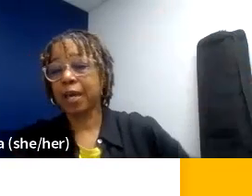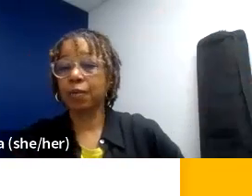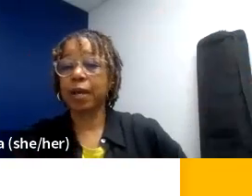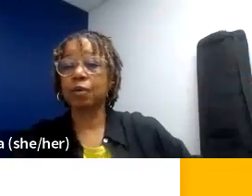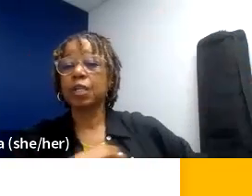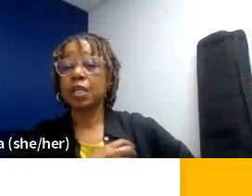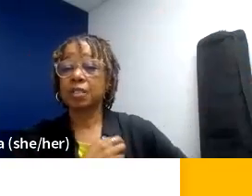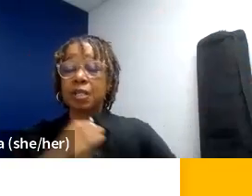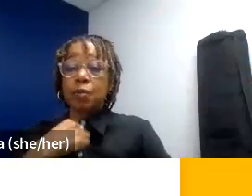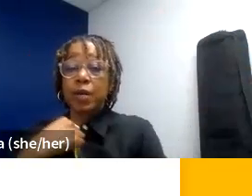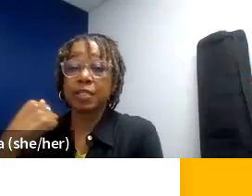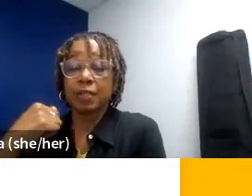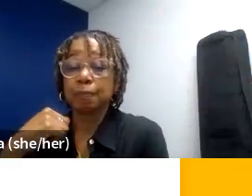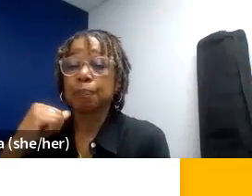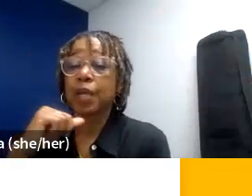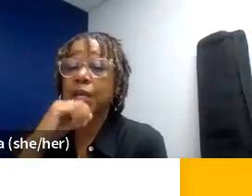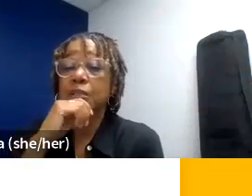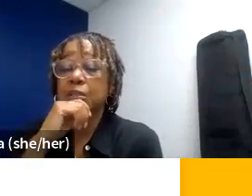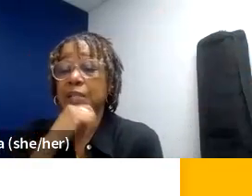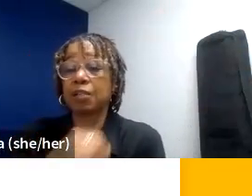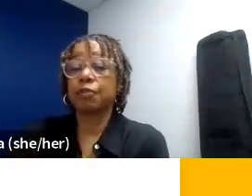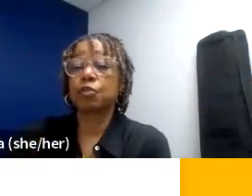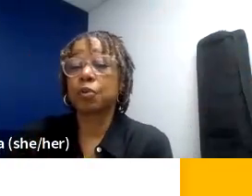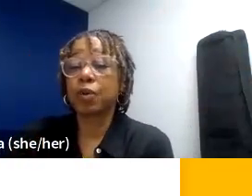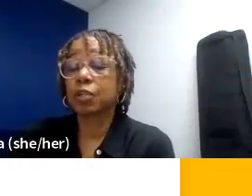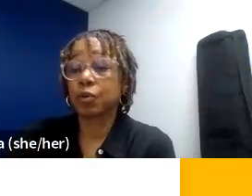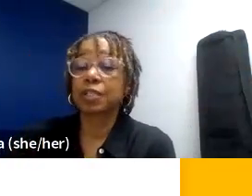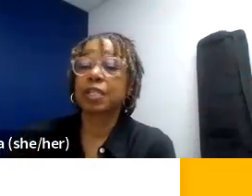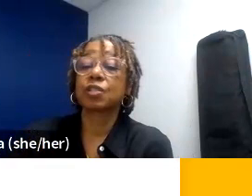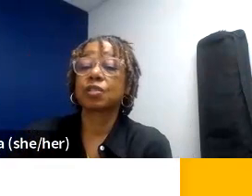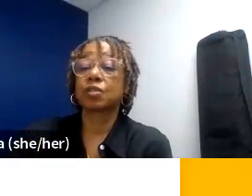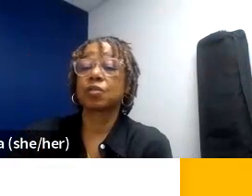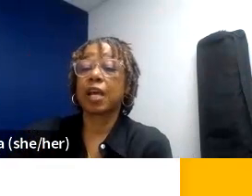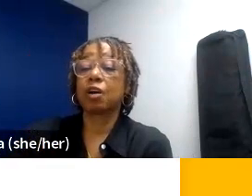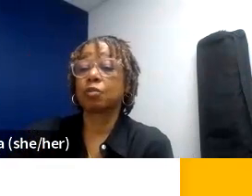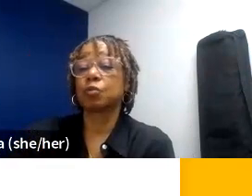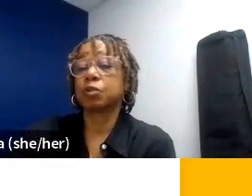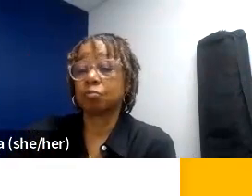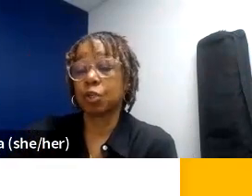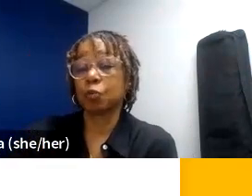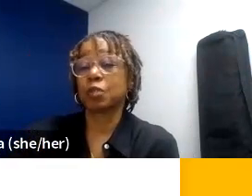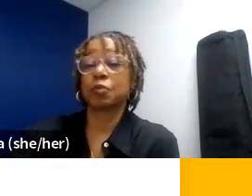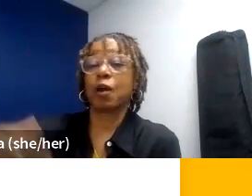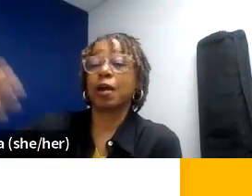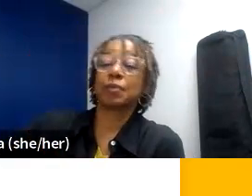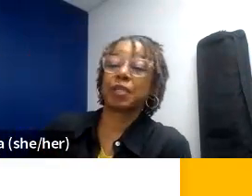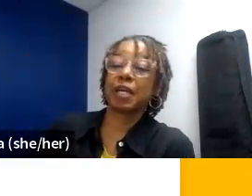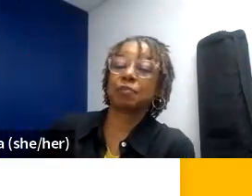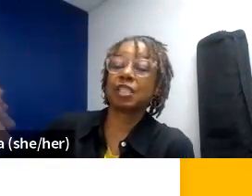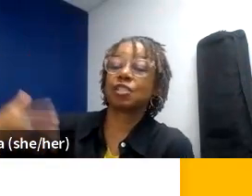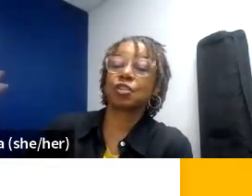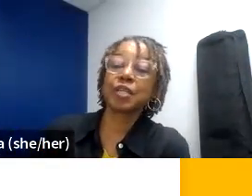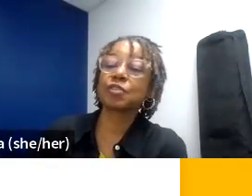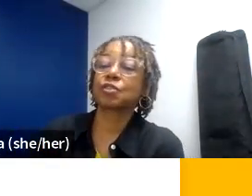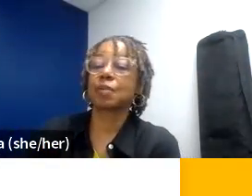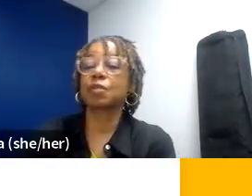into the background in some ways. And the folks who were running organizations now, the requirement became